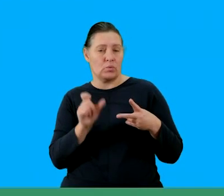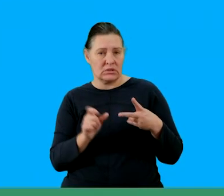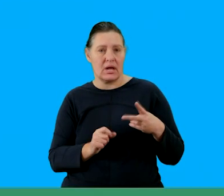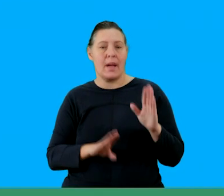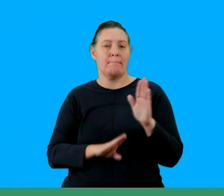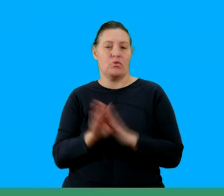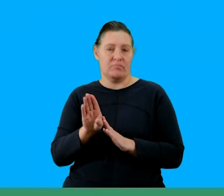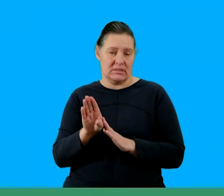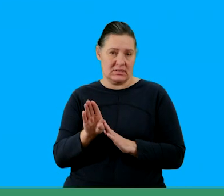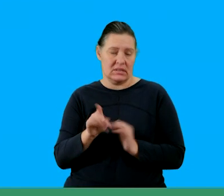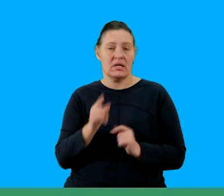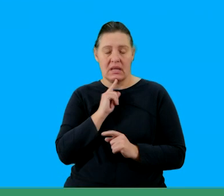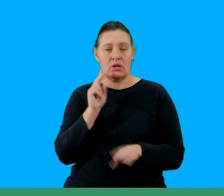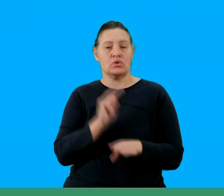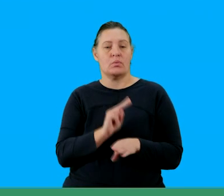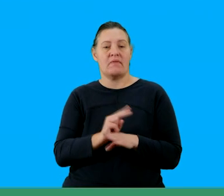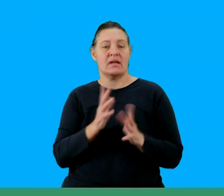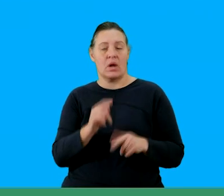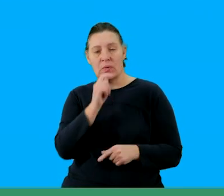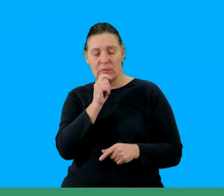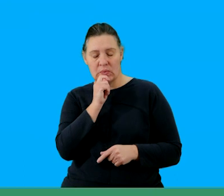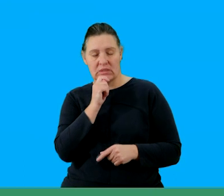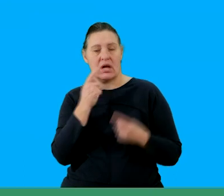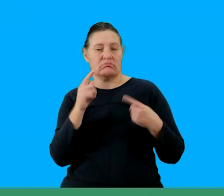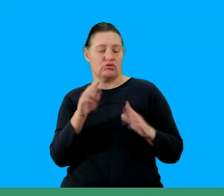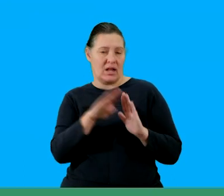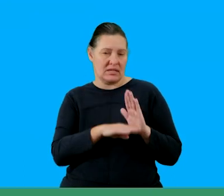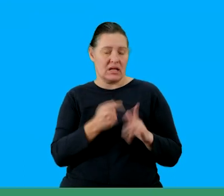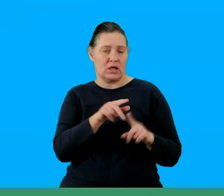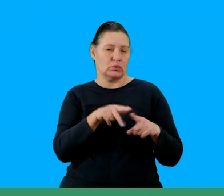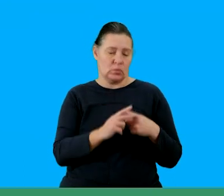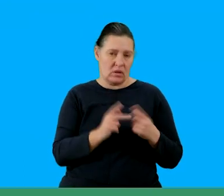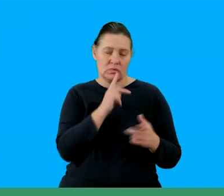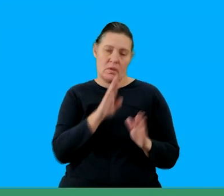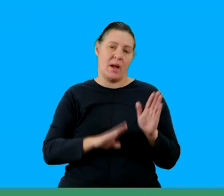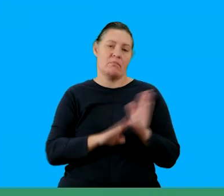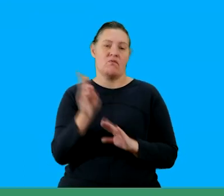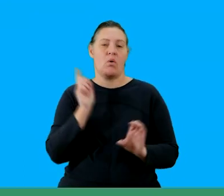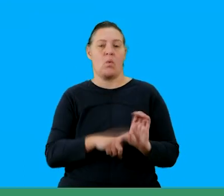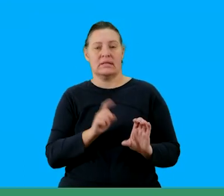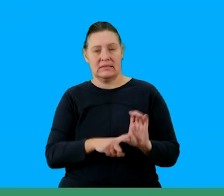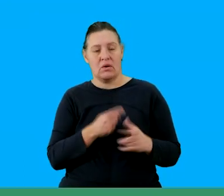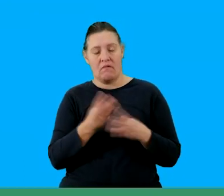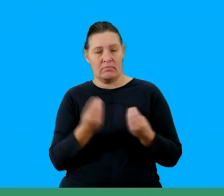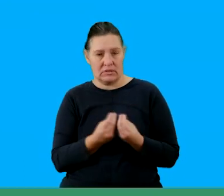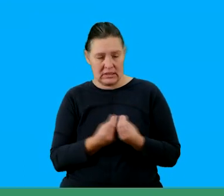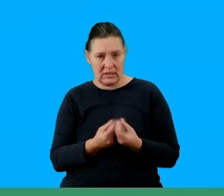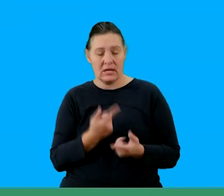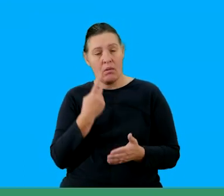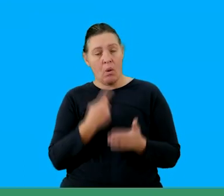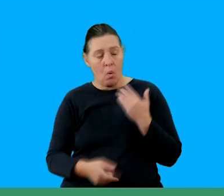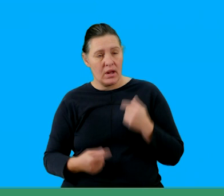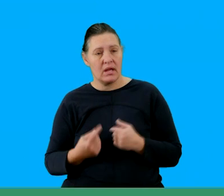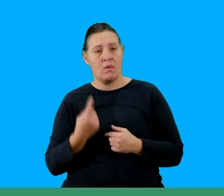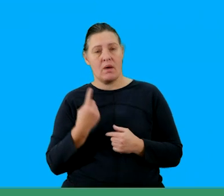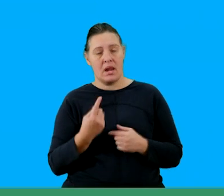was what? The improvement. The supervisor using a checklist, which is a tool which is used to improve the quality of a product. And